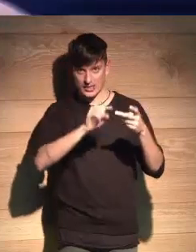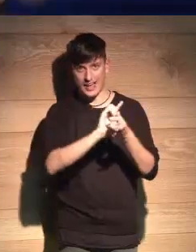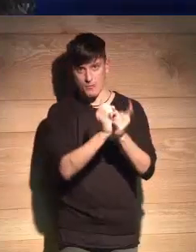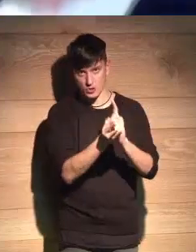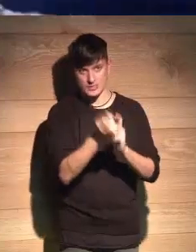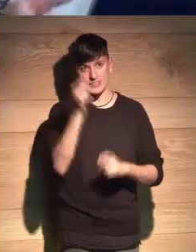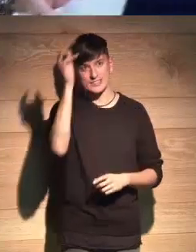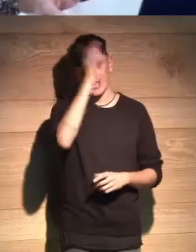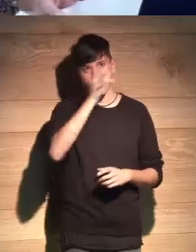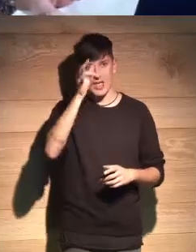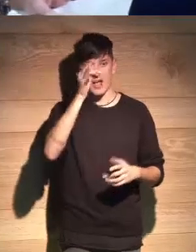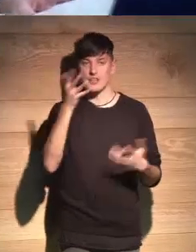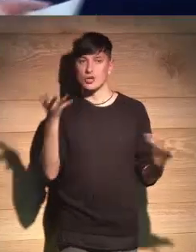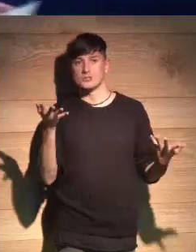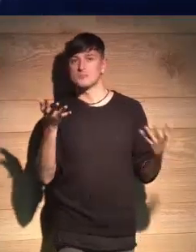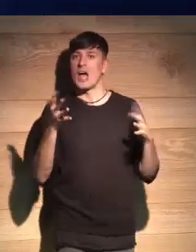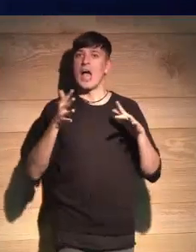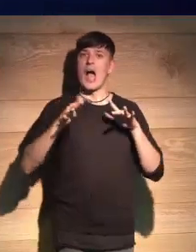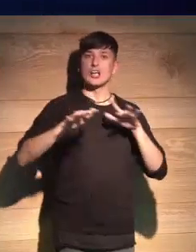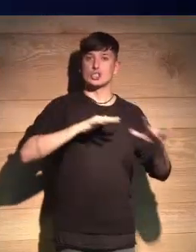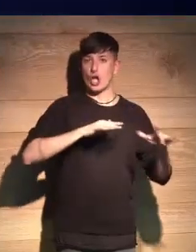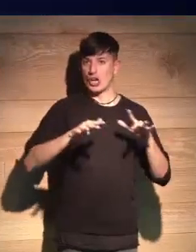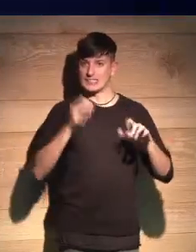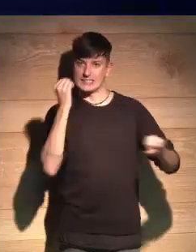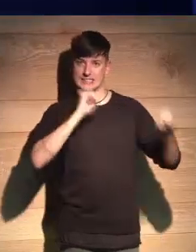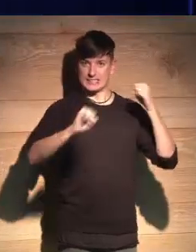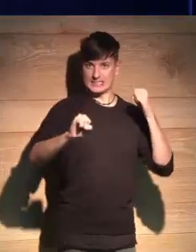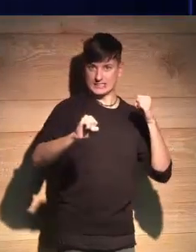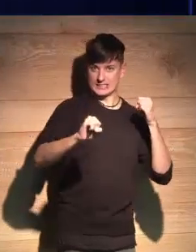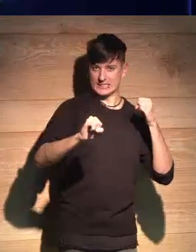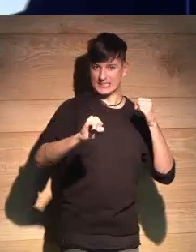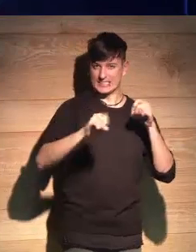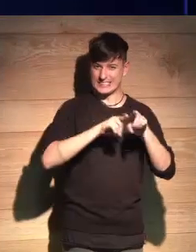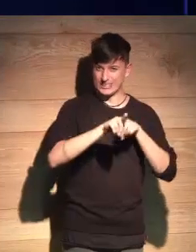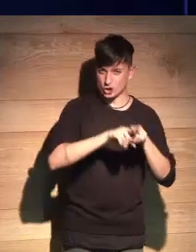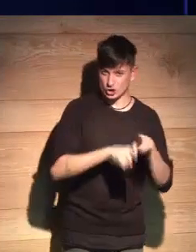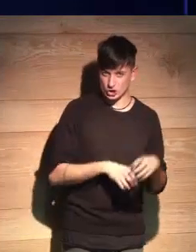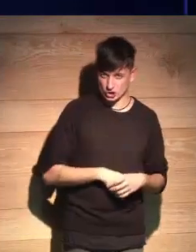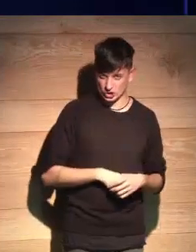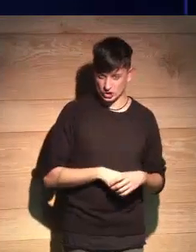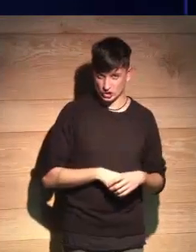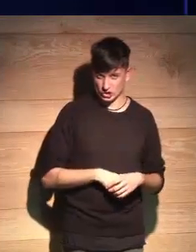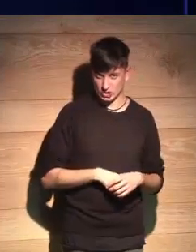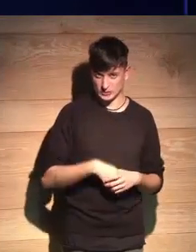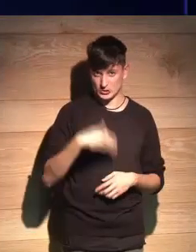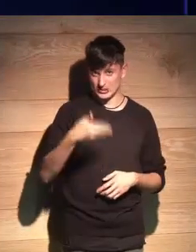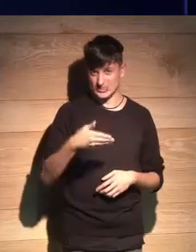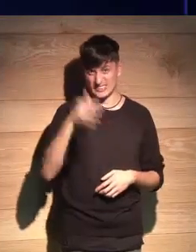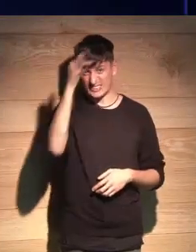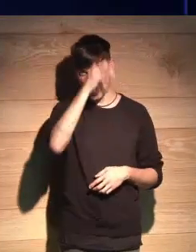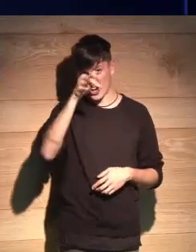one, which is that of the key actors, the key players, or the critical